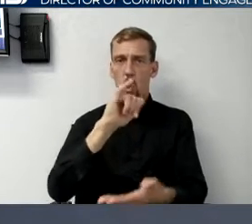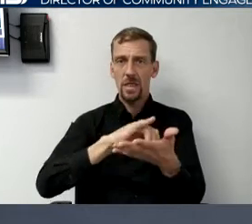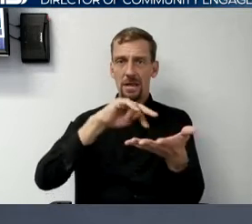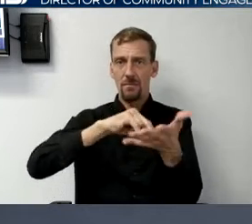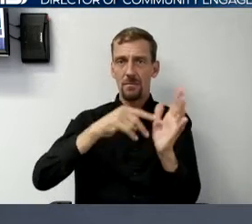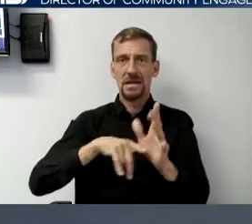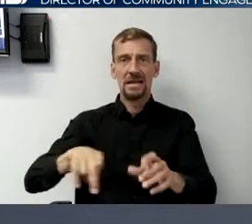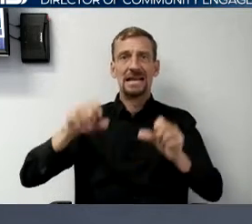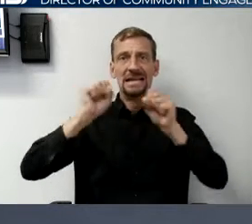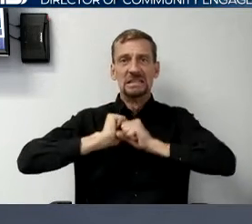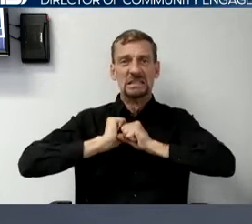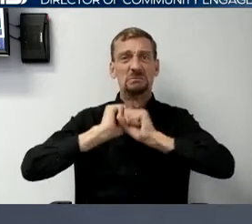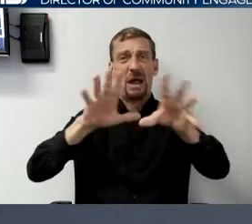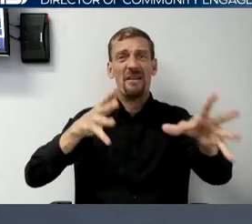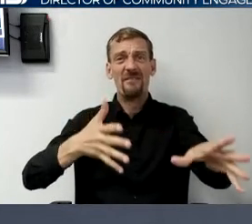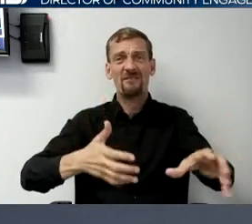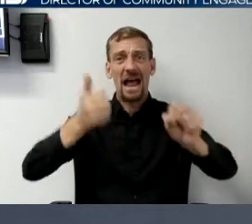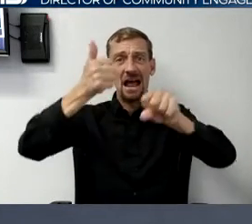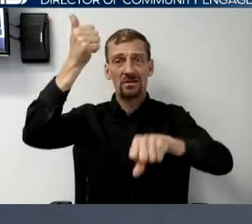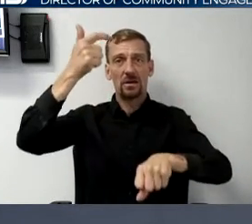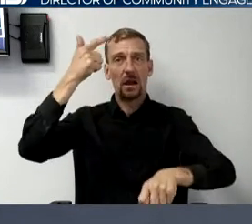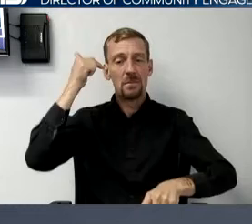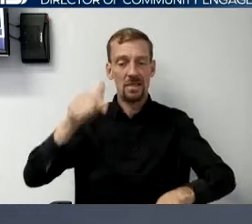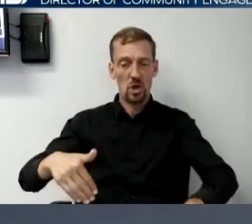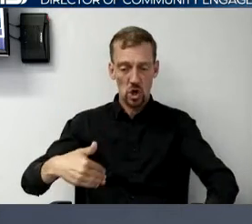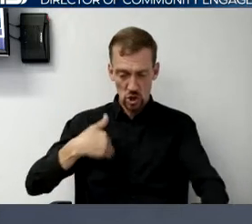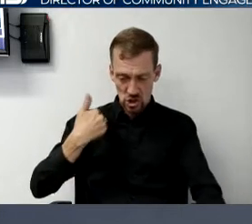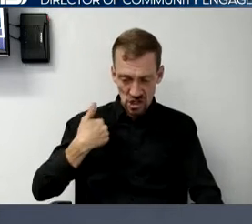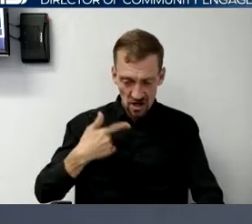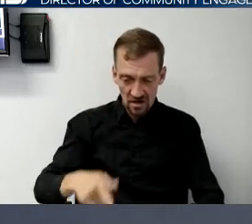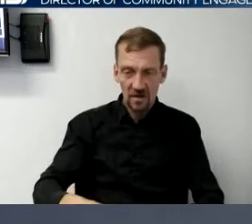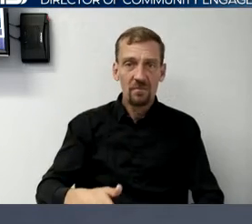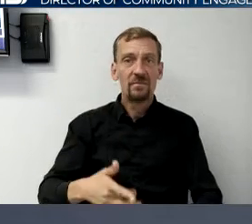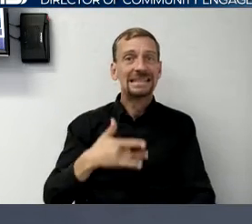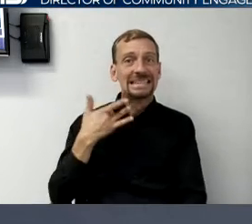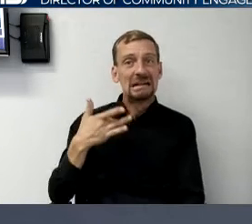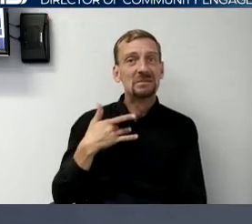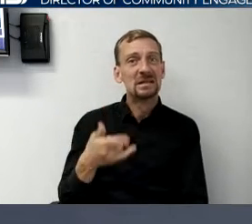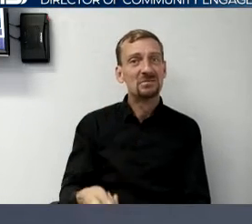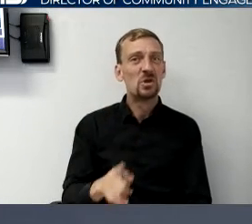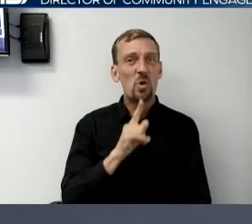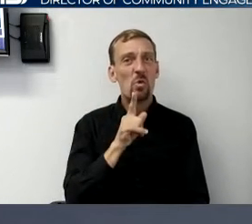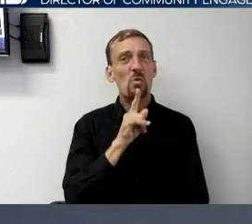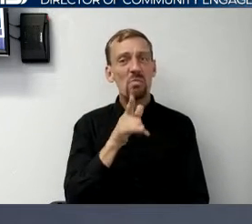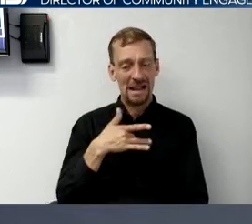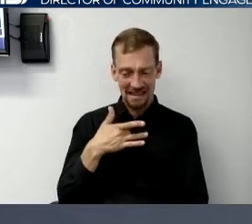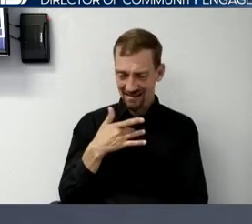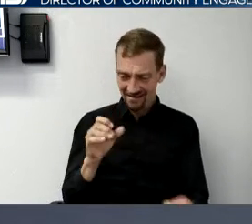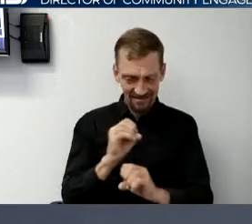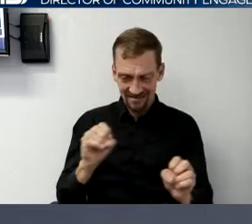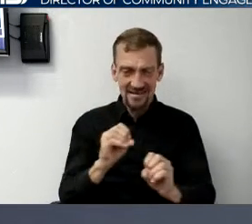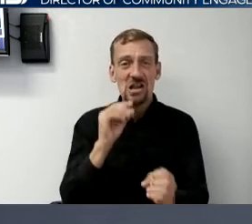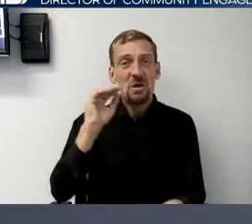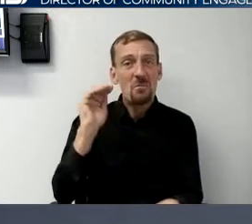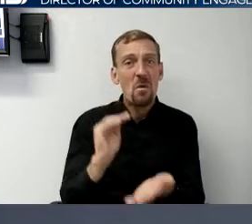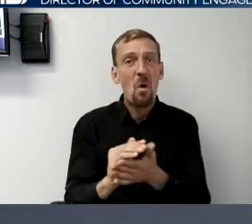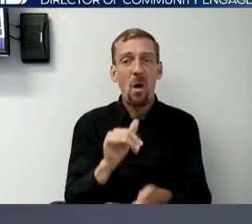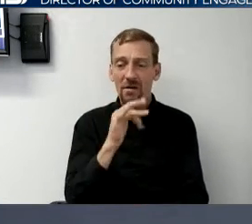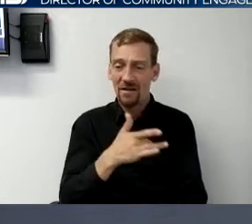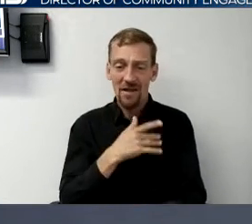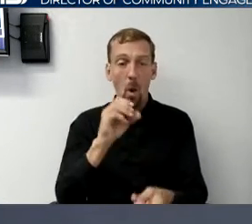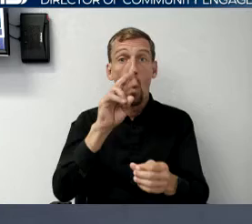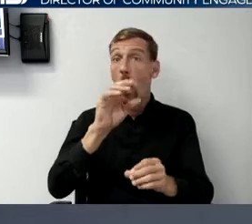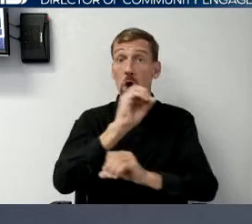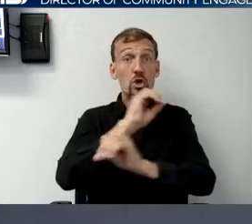contagious. But because they're young, their symptoms are mild or they're entirely asymptomatic. So the last thing we